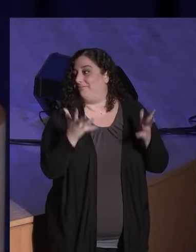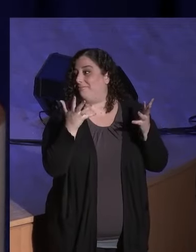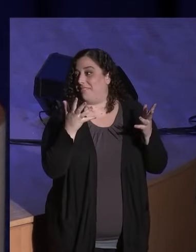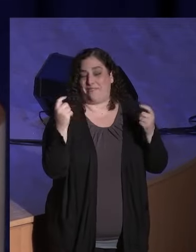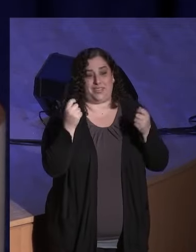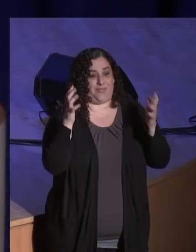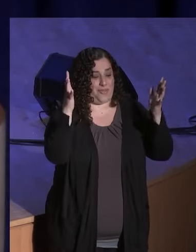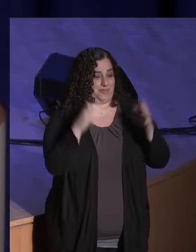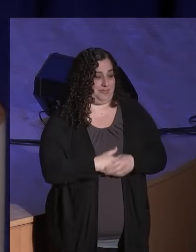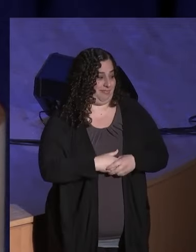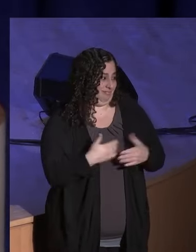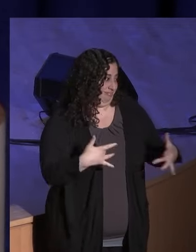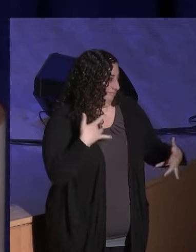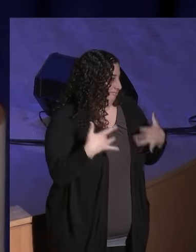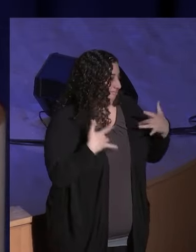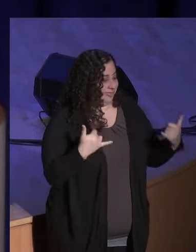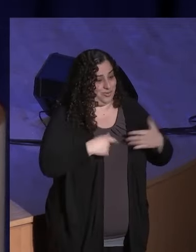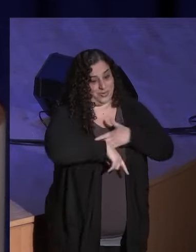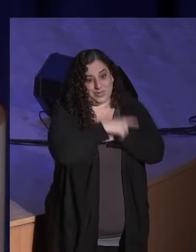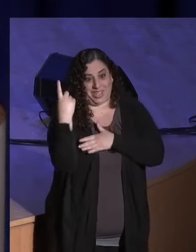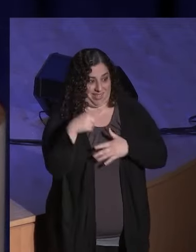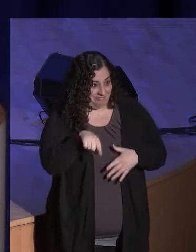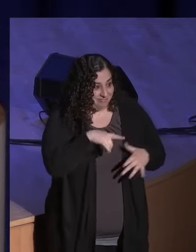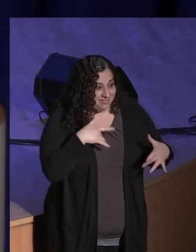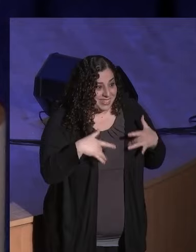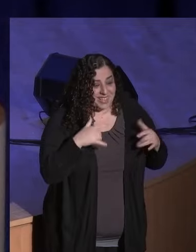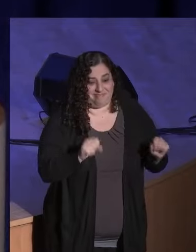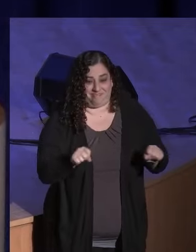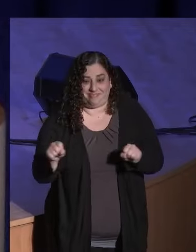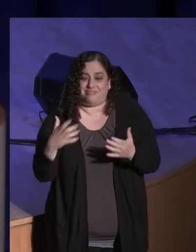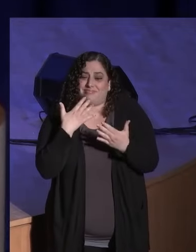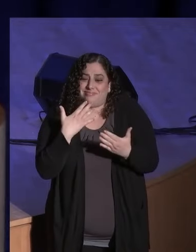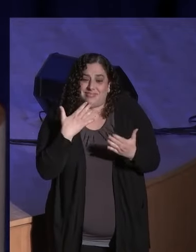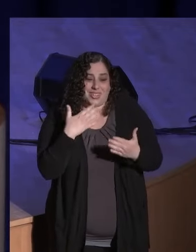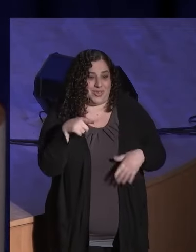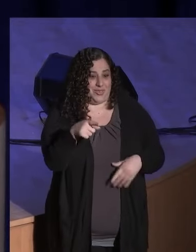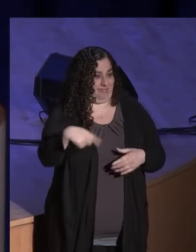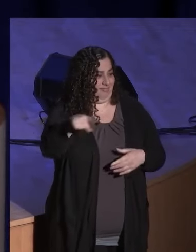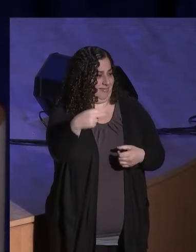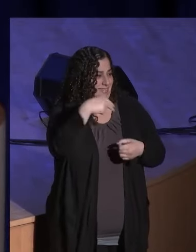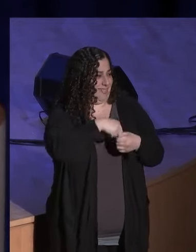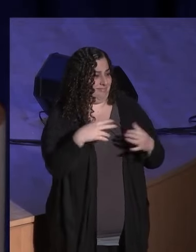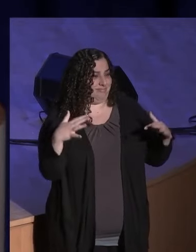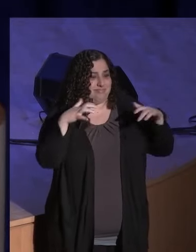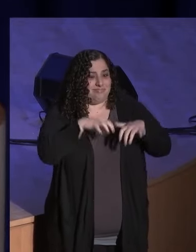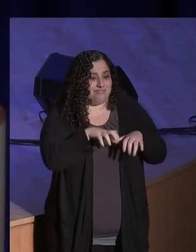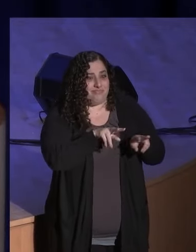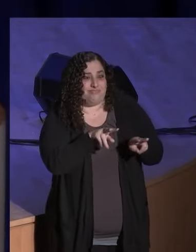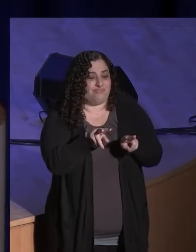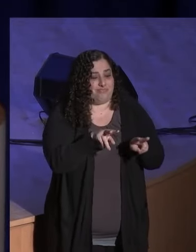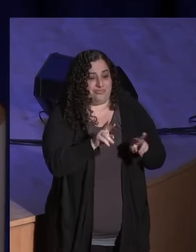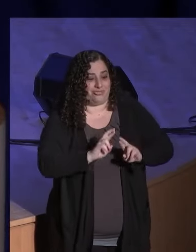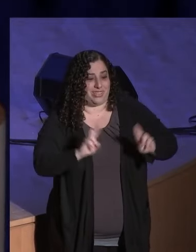It's an exciting day, and thank you all for being here with us this morning. As mentioned, this is a year